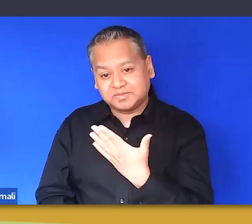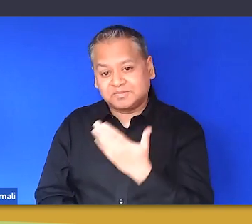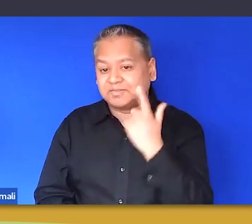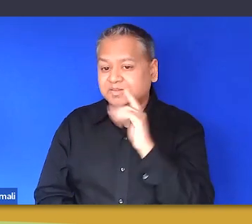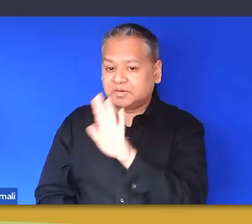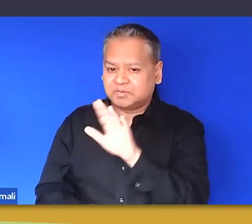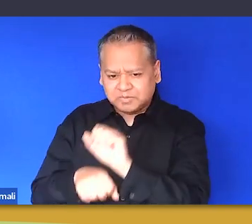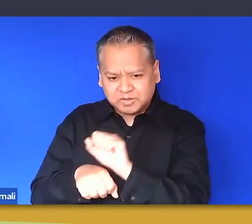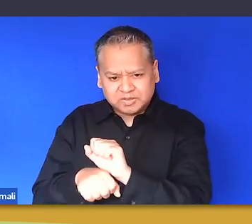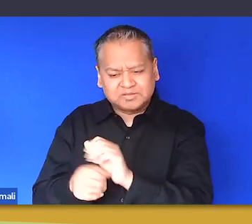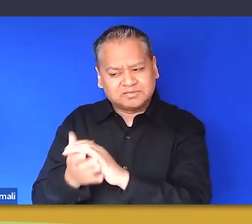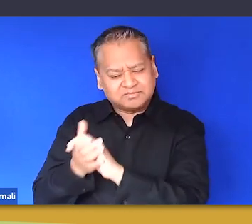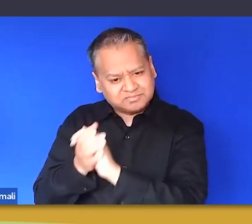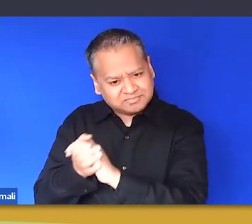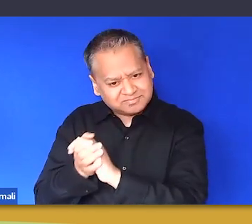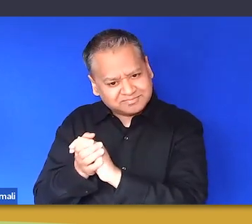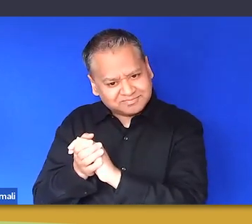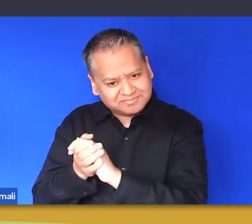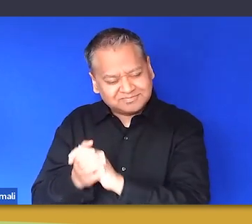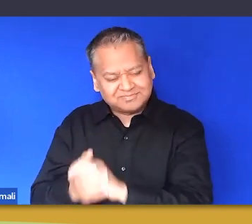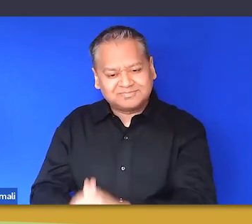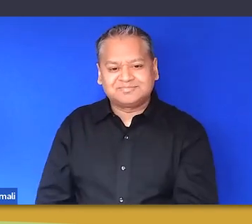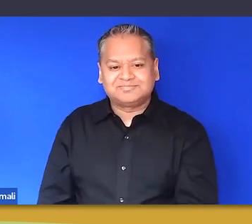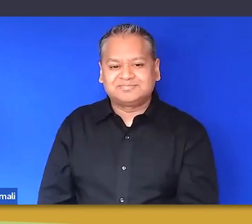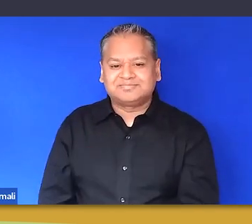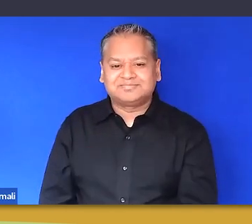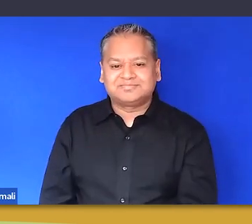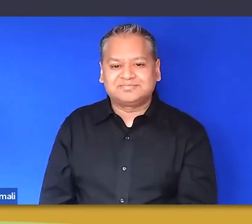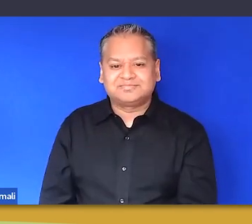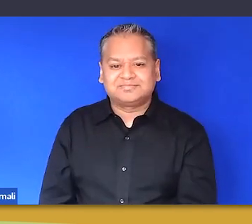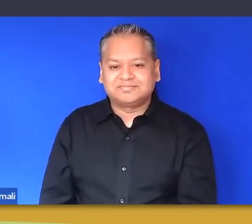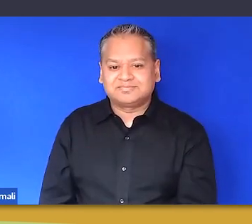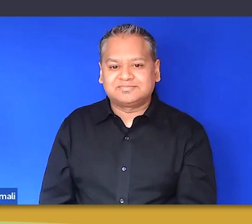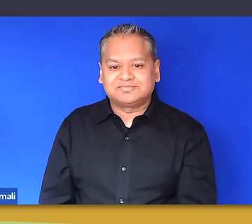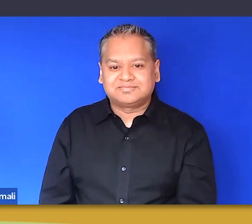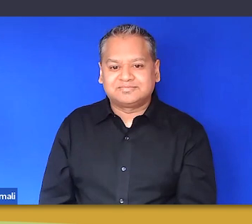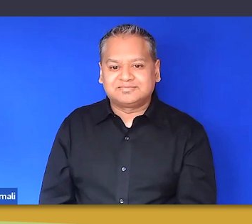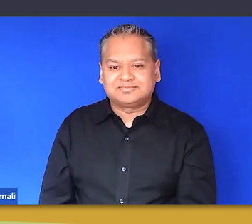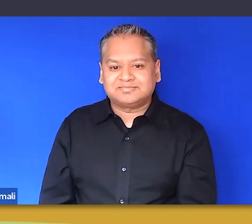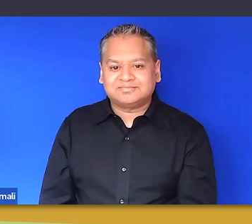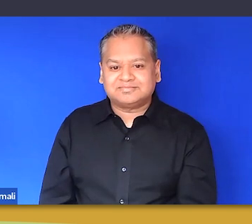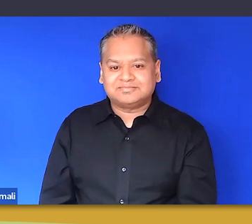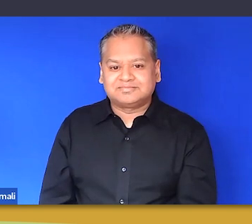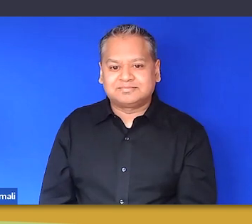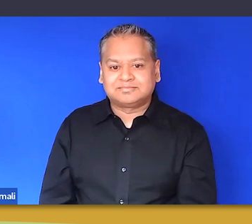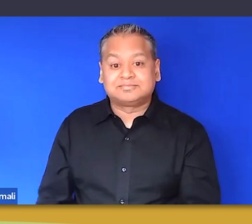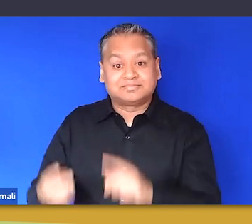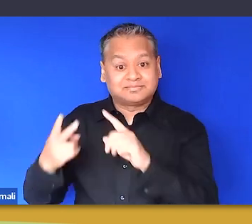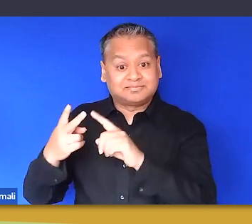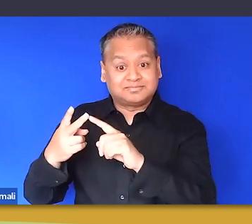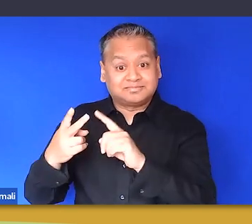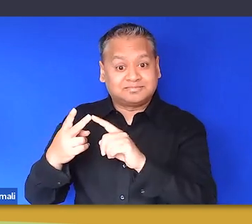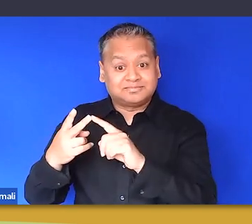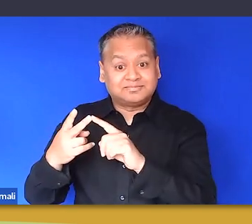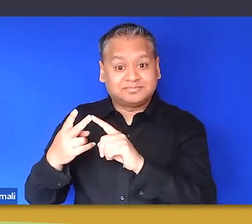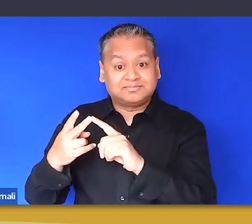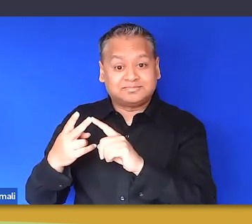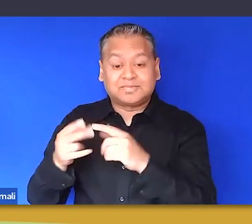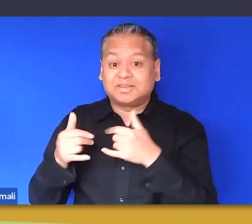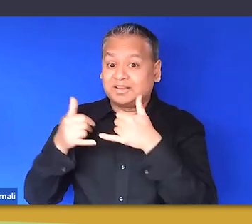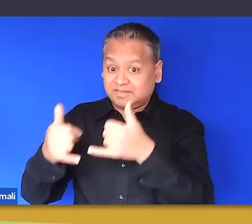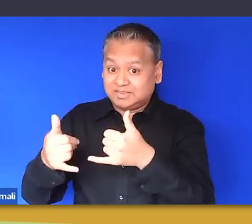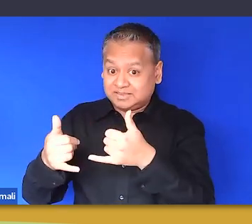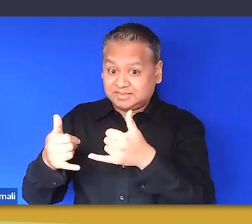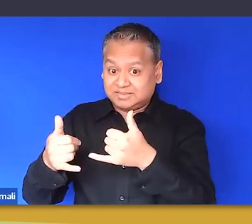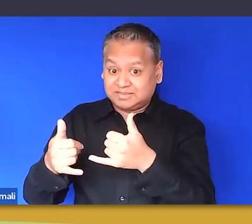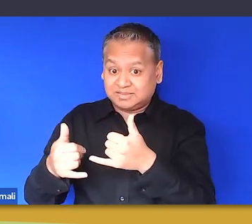today. Our second award goes to the Kamloops African Society, represented today by Sally Martin. The